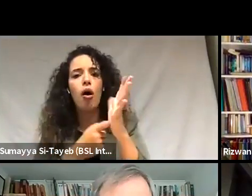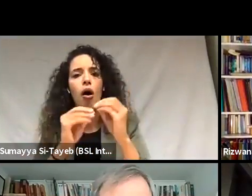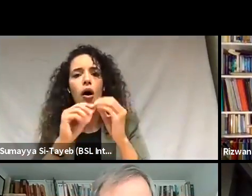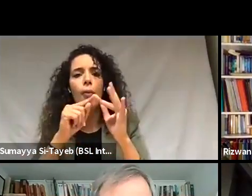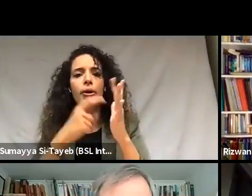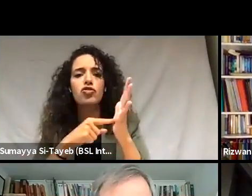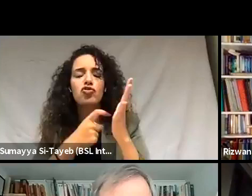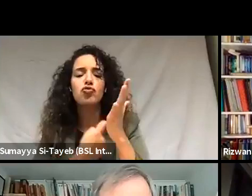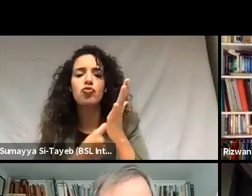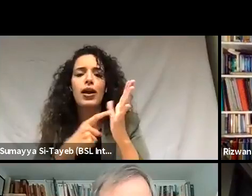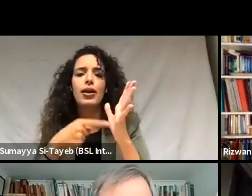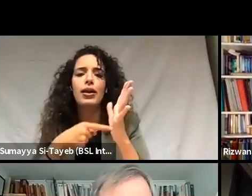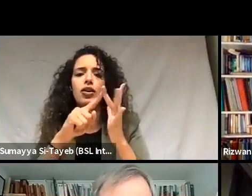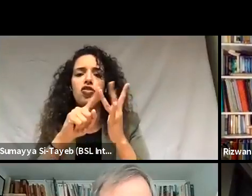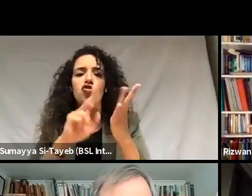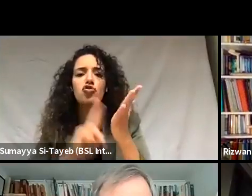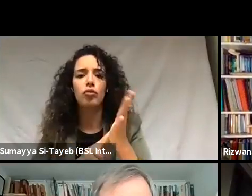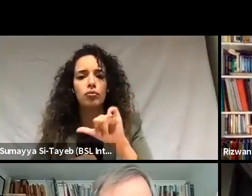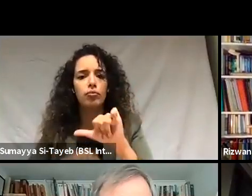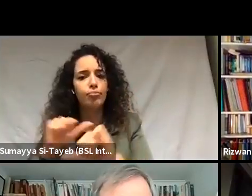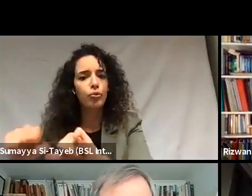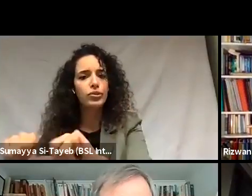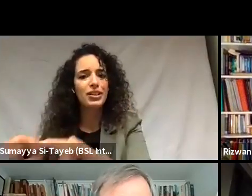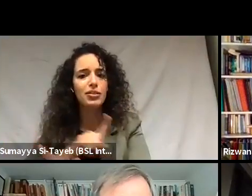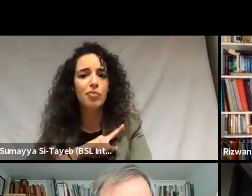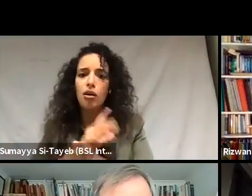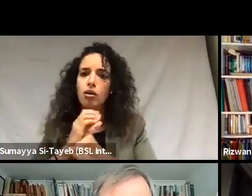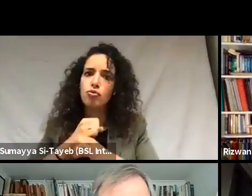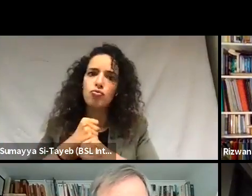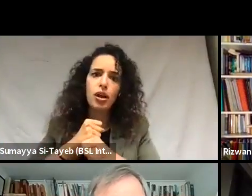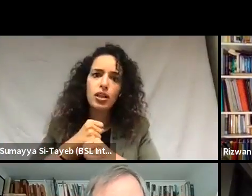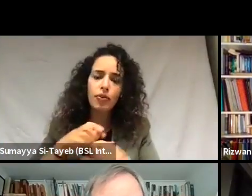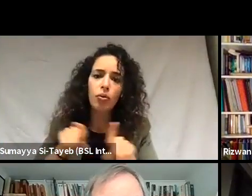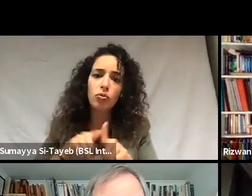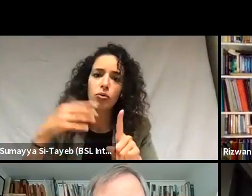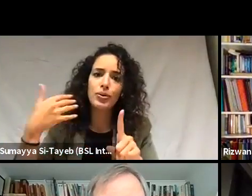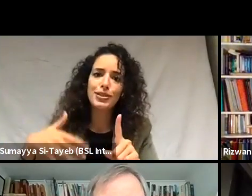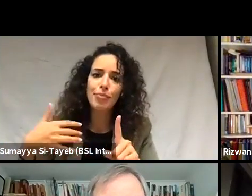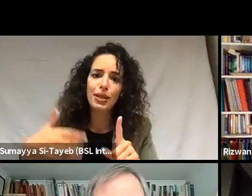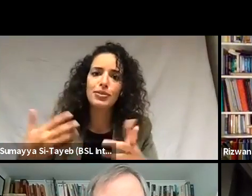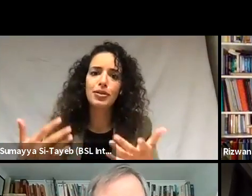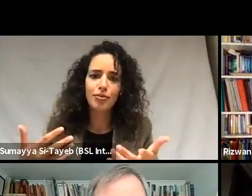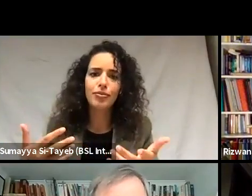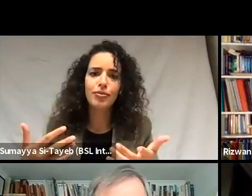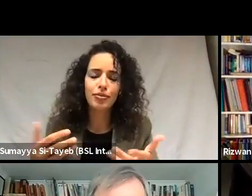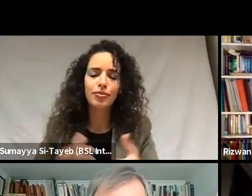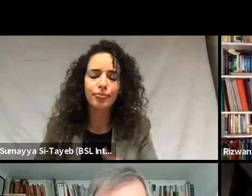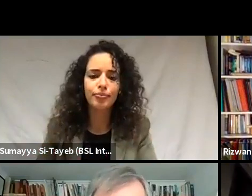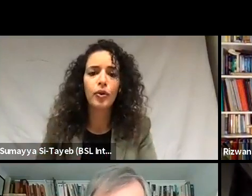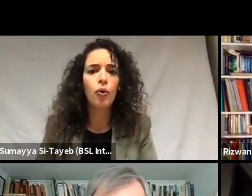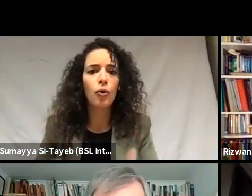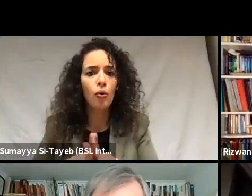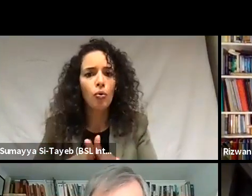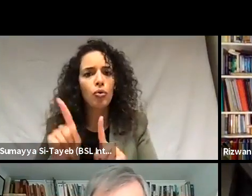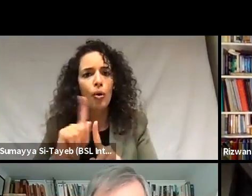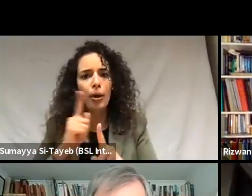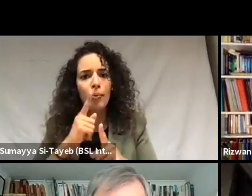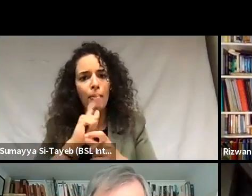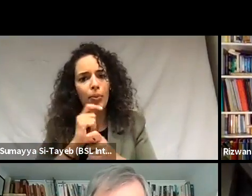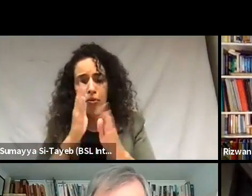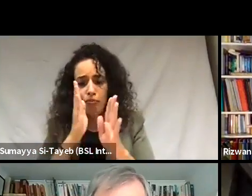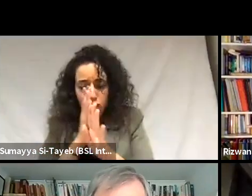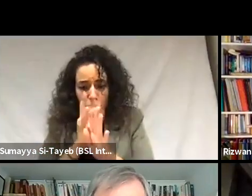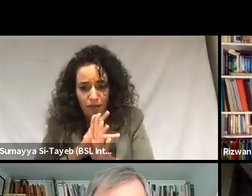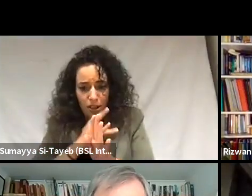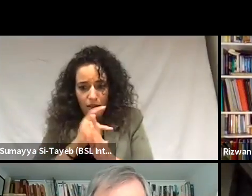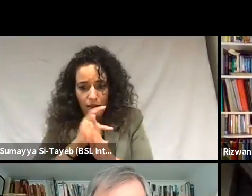and very stressful to do, and involves kind of people putting themselves out there and their private lives. So people are